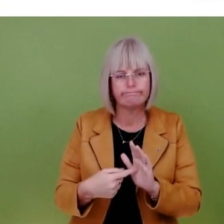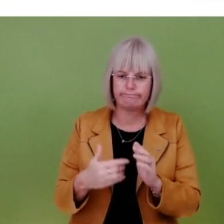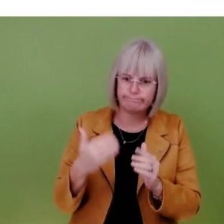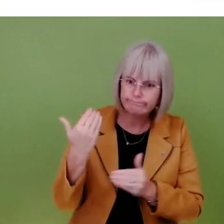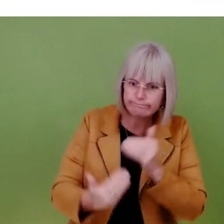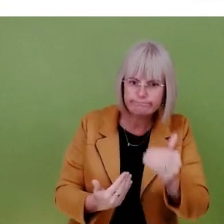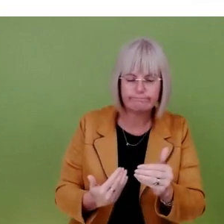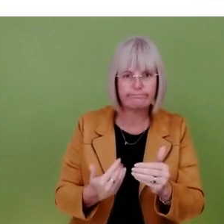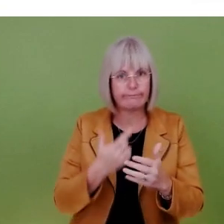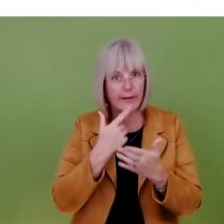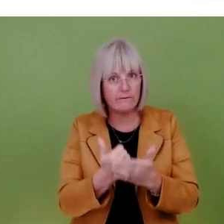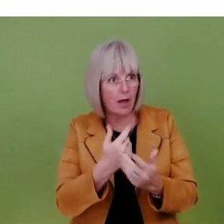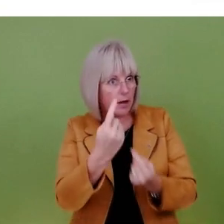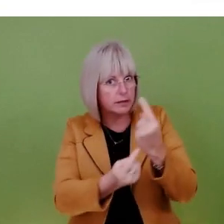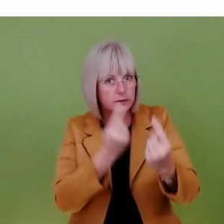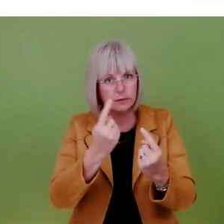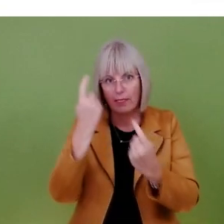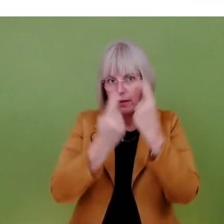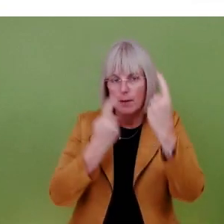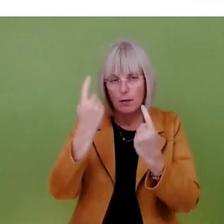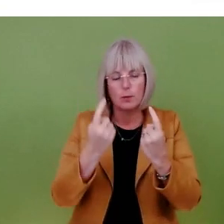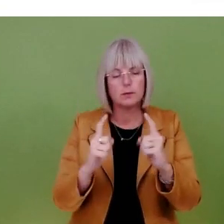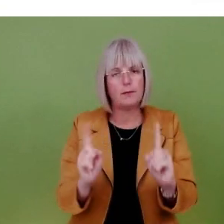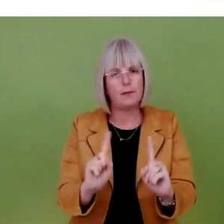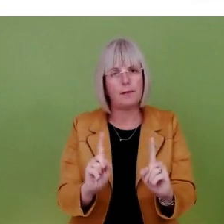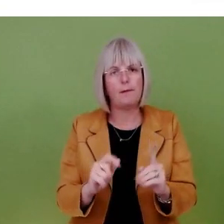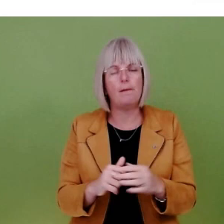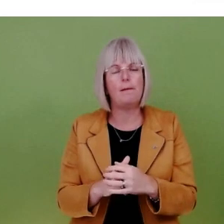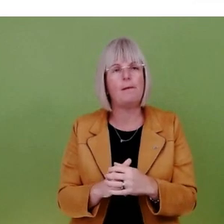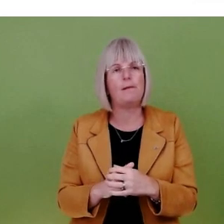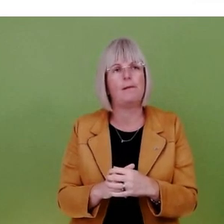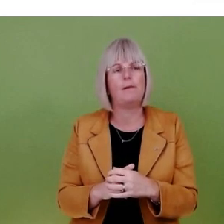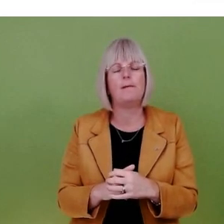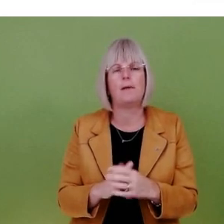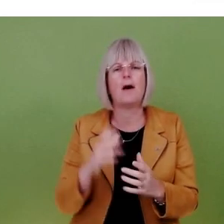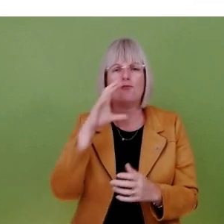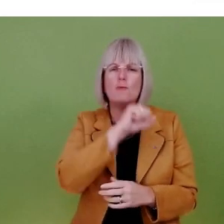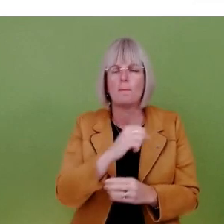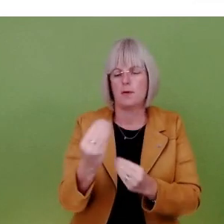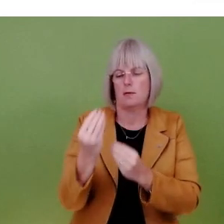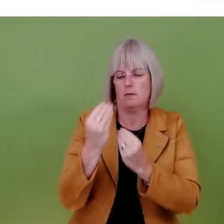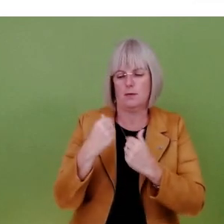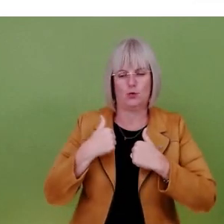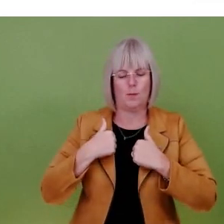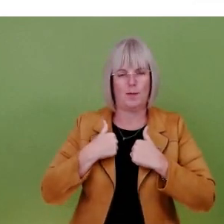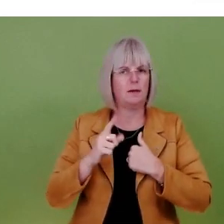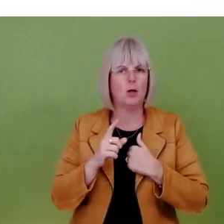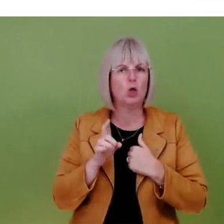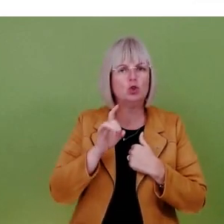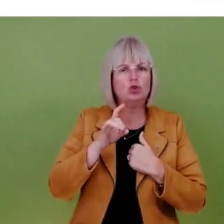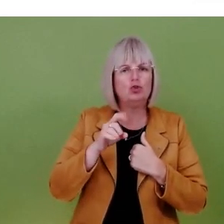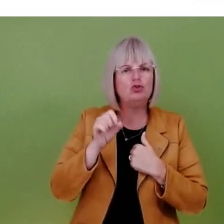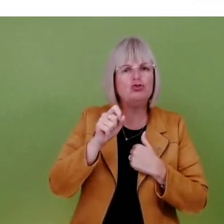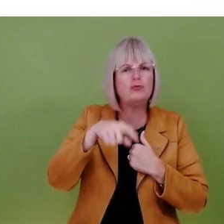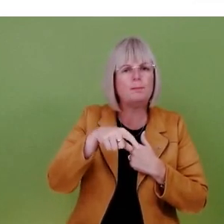think about, is something somebody taught me was about having a drip approach or a broken record approach. So